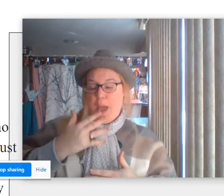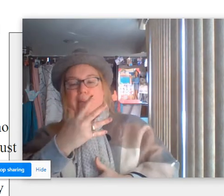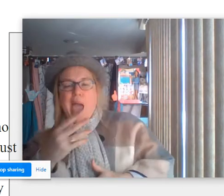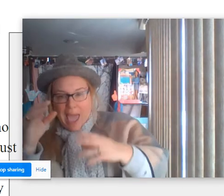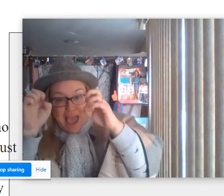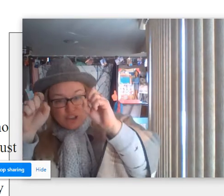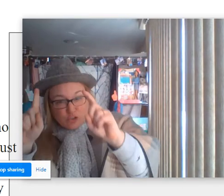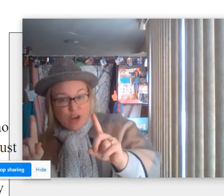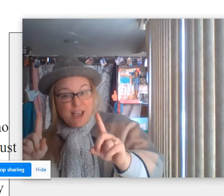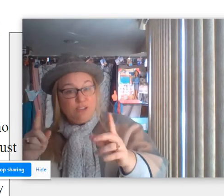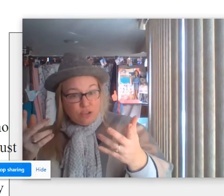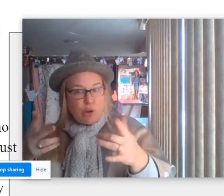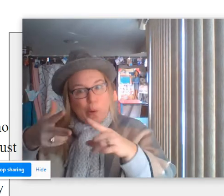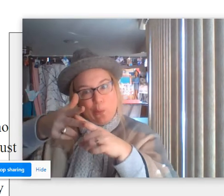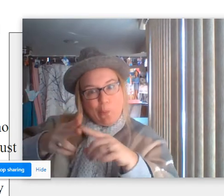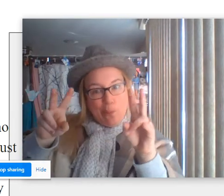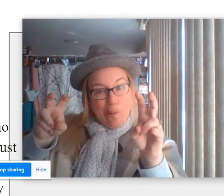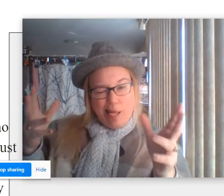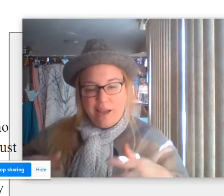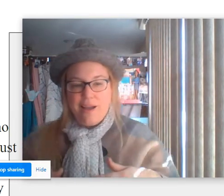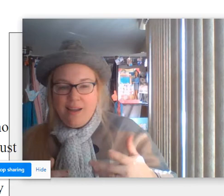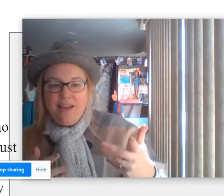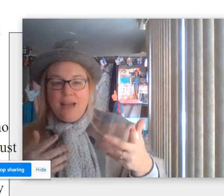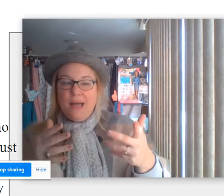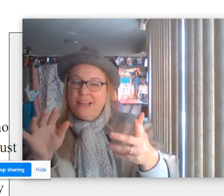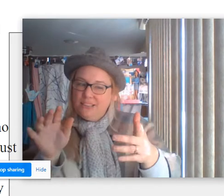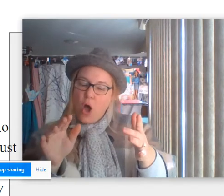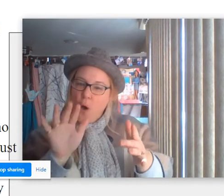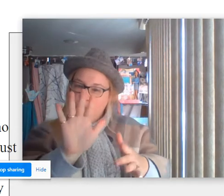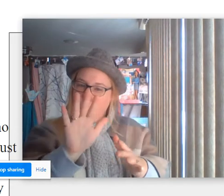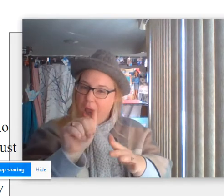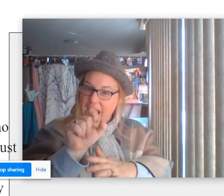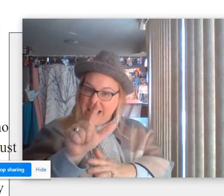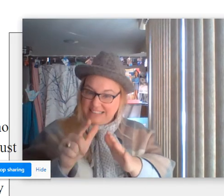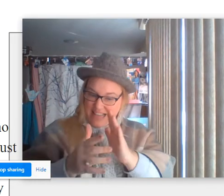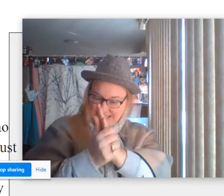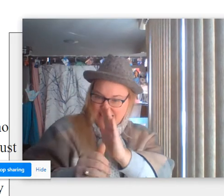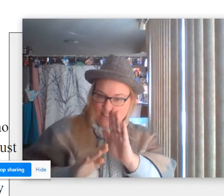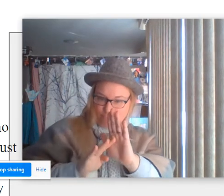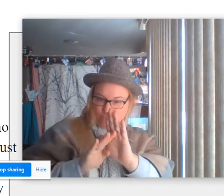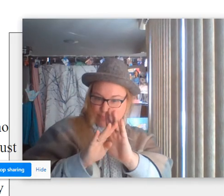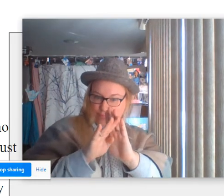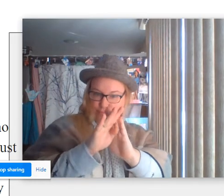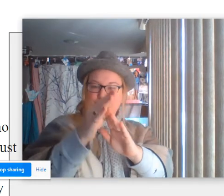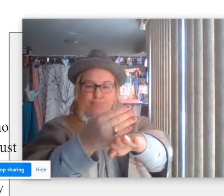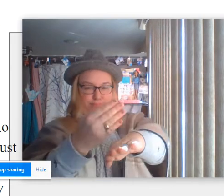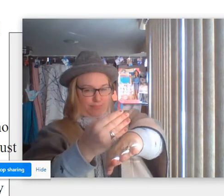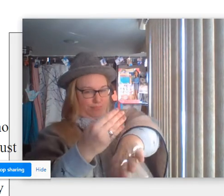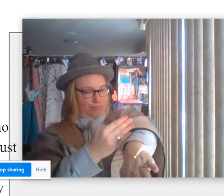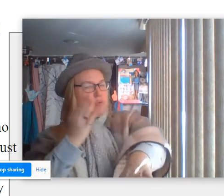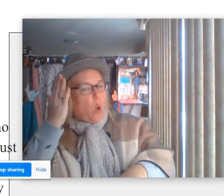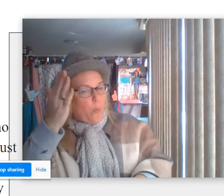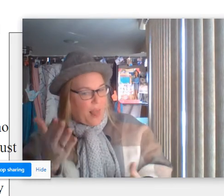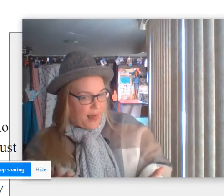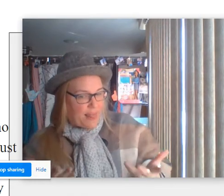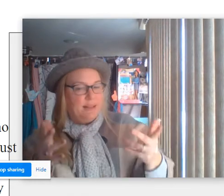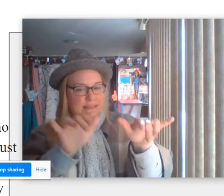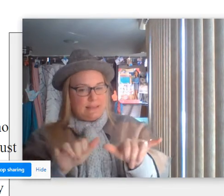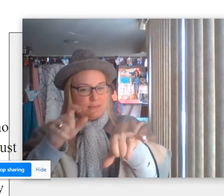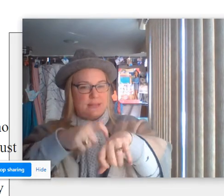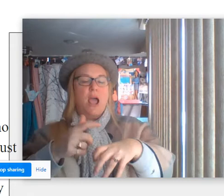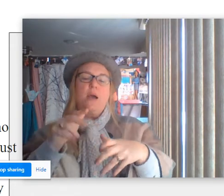tool. All right. And it helps develop your sign language skills at the same time. The ABC stories offer you an opportunity